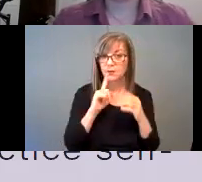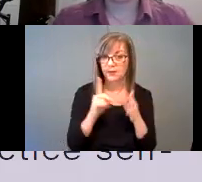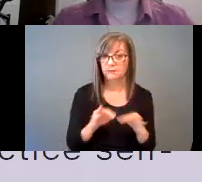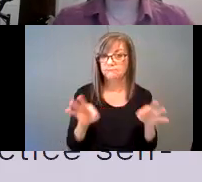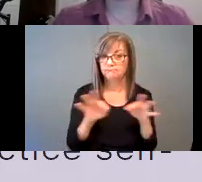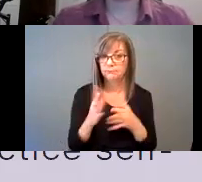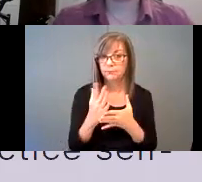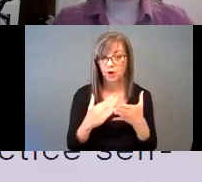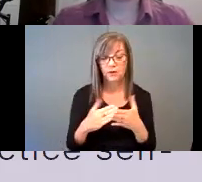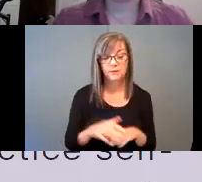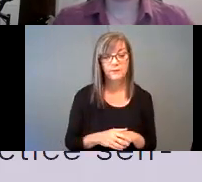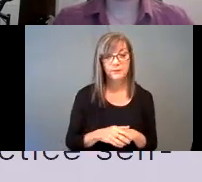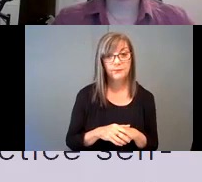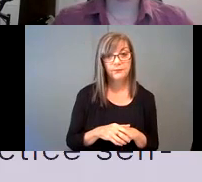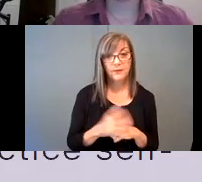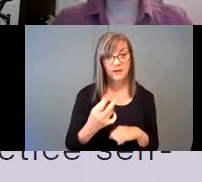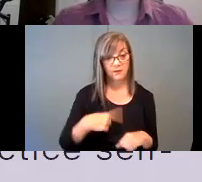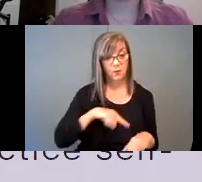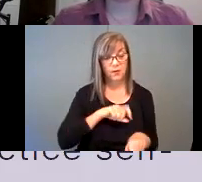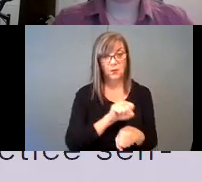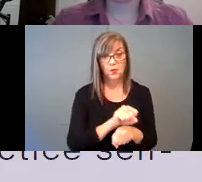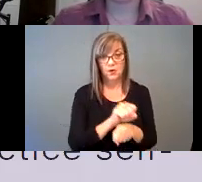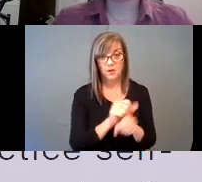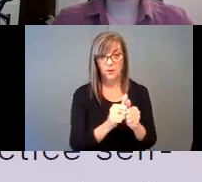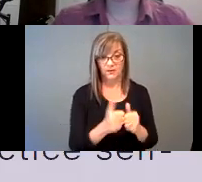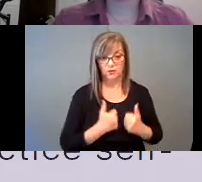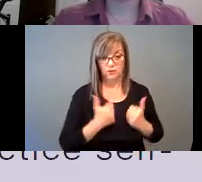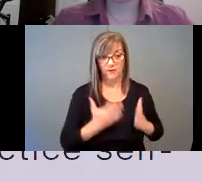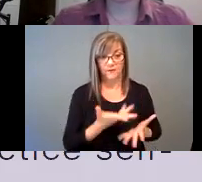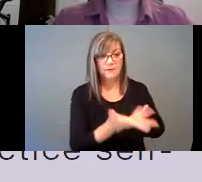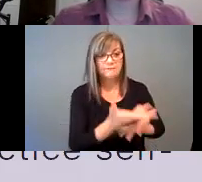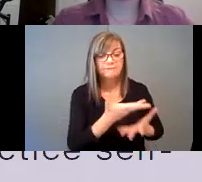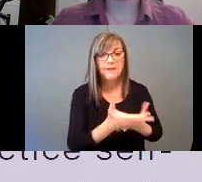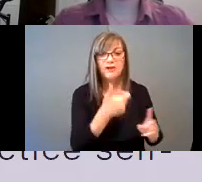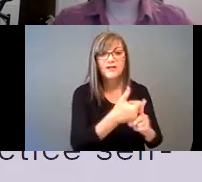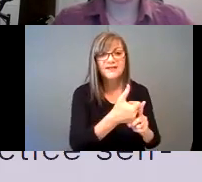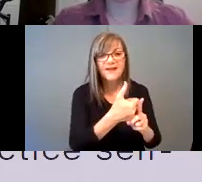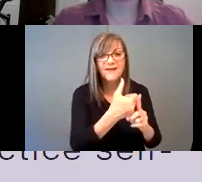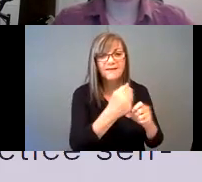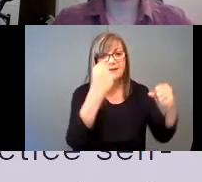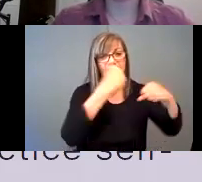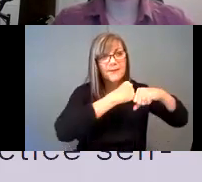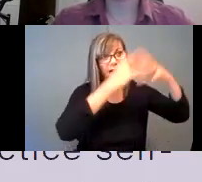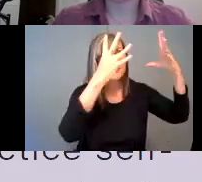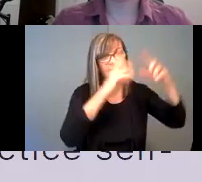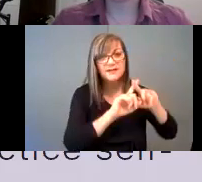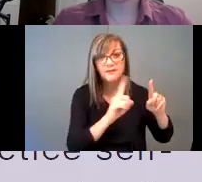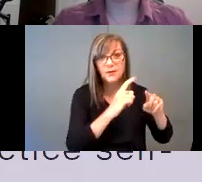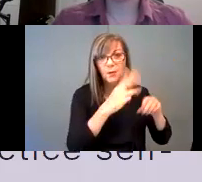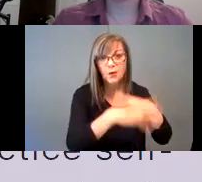with a survivor to dream up a different world, to dream up a different situation